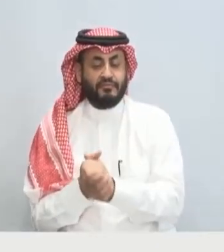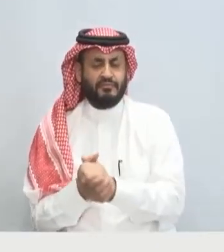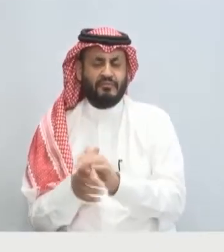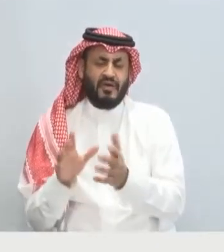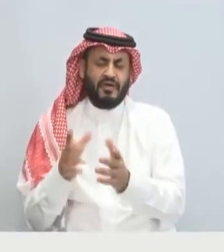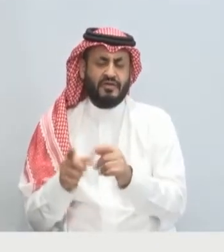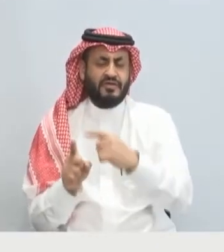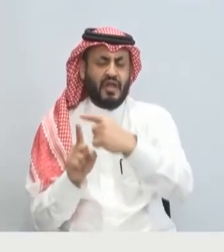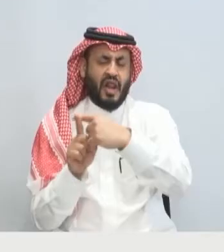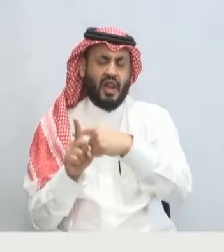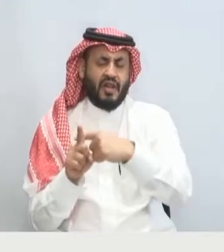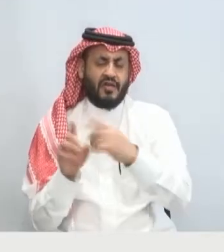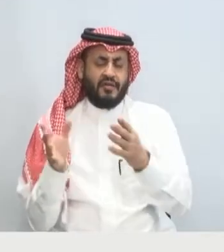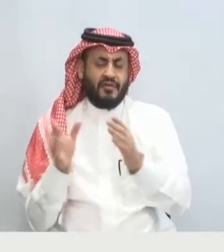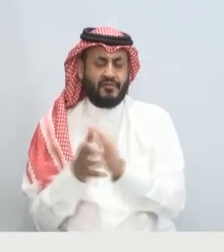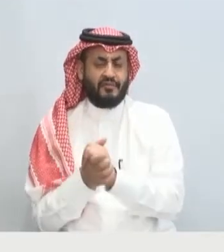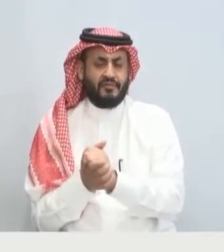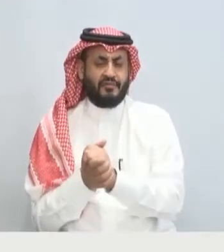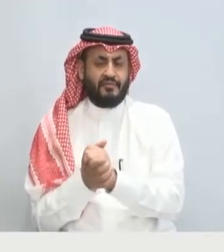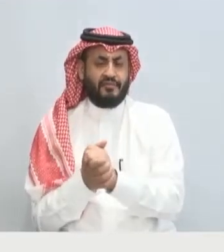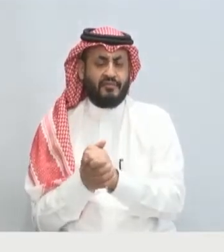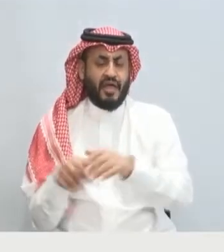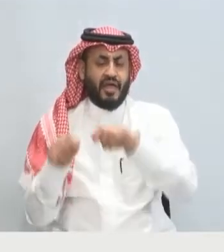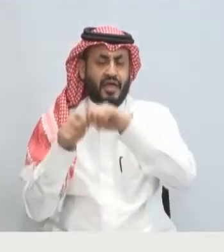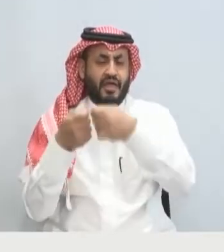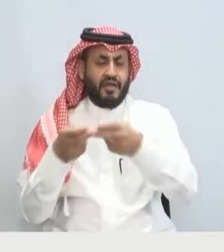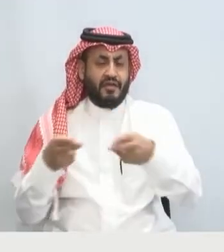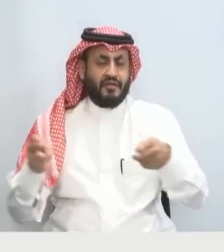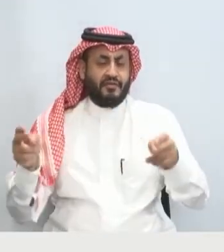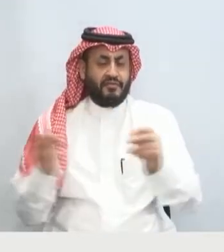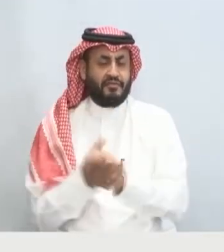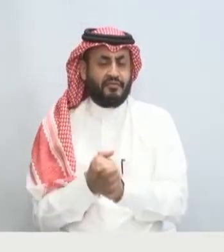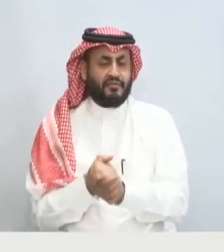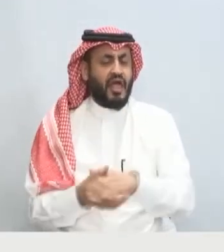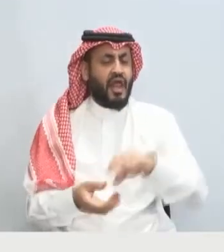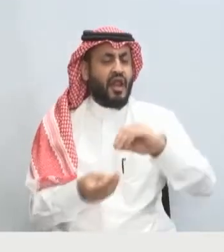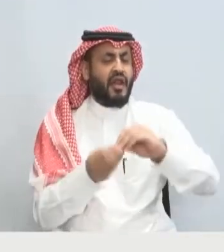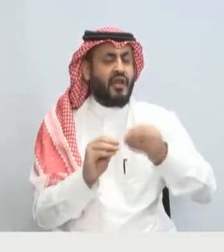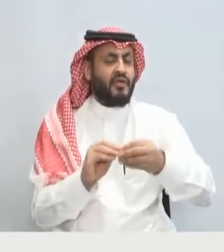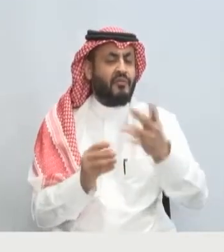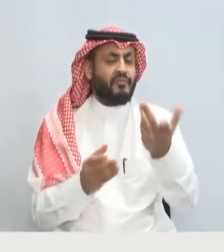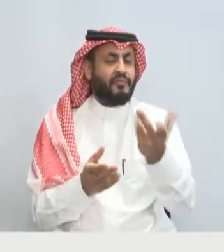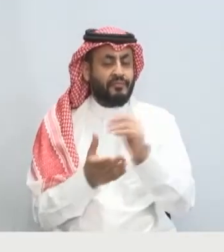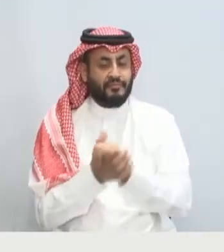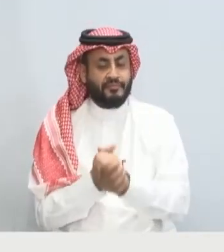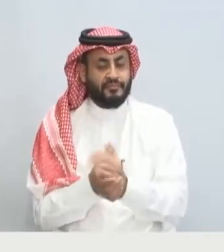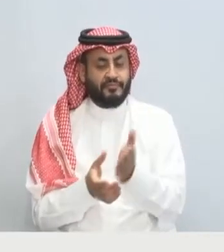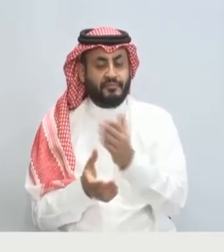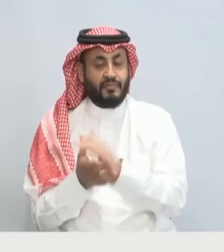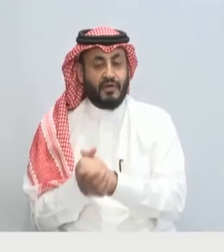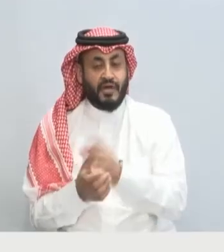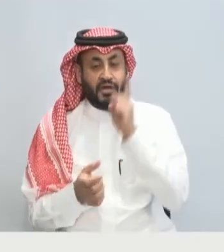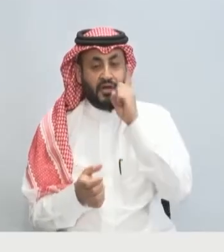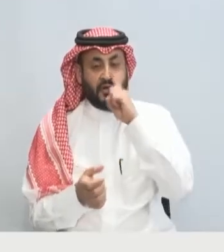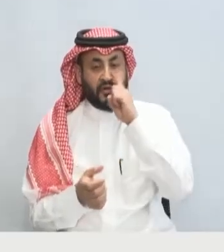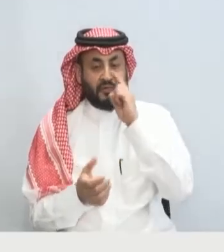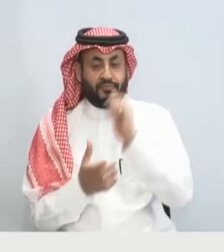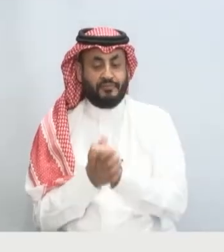cold. It's a fruit. So what color is it? It's yellow.